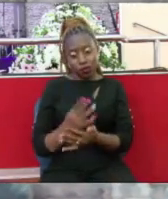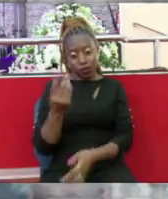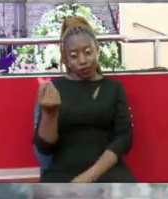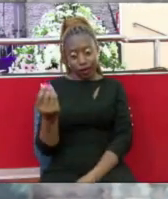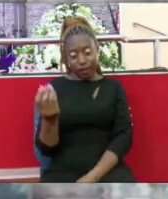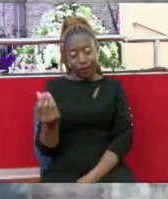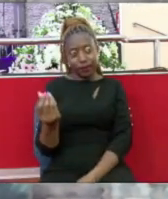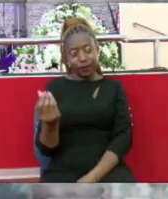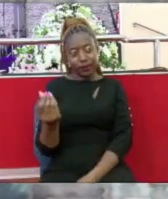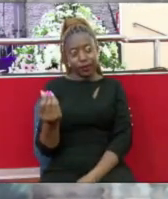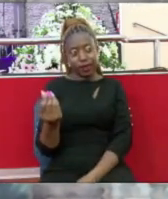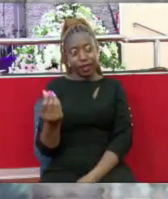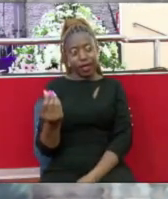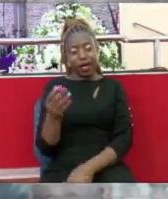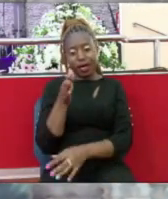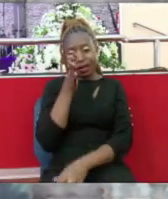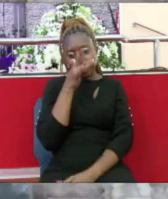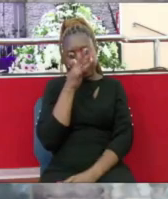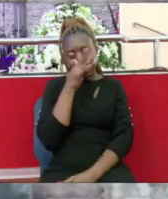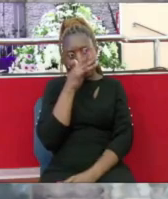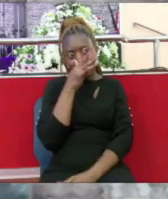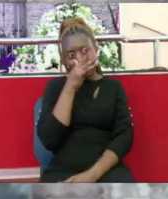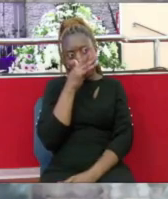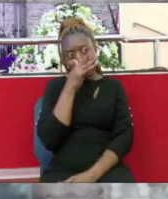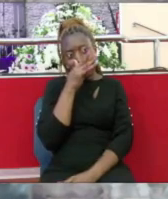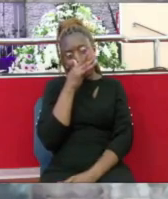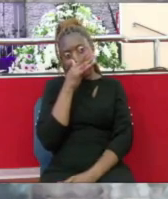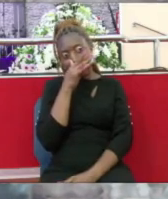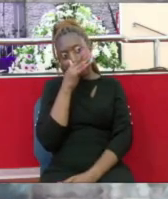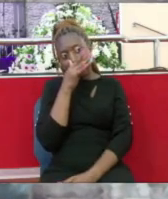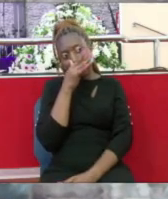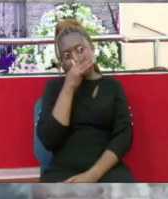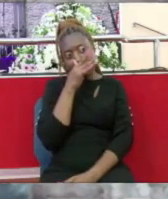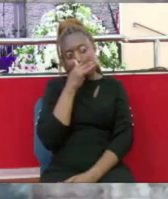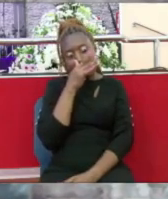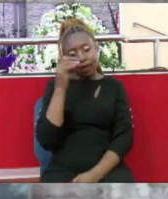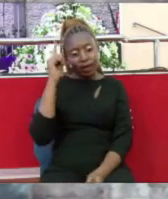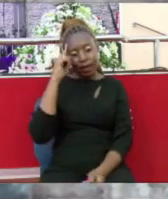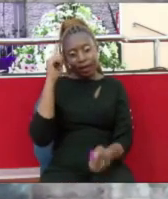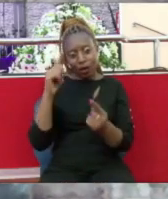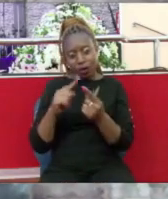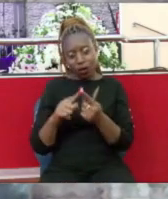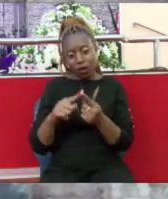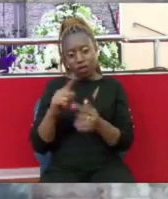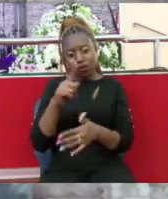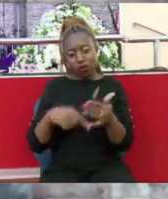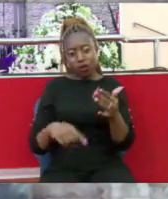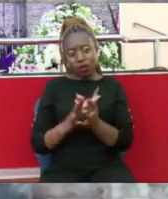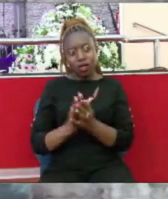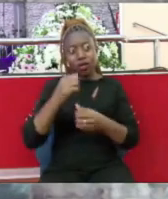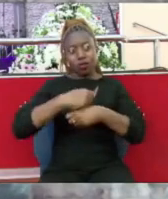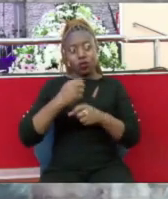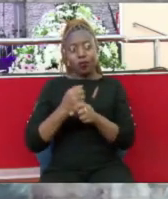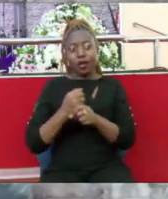pesa halali. And they lied to him that their mission is to make men of God have money to do God's work. Na akamdanganya kwamba mission